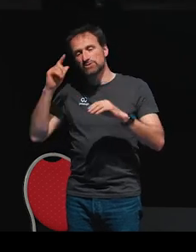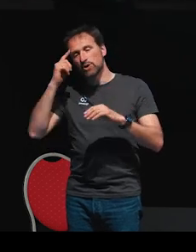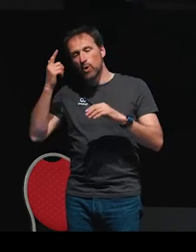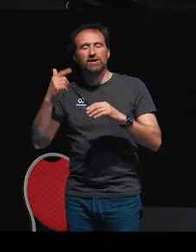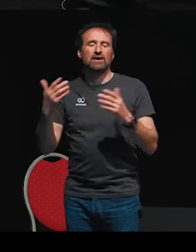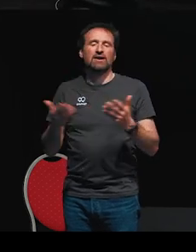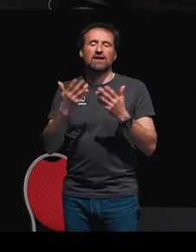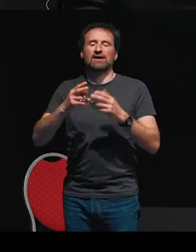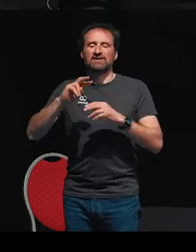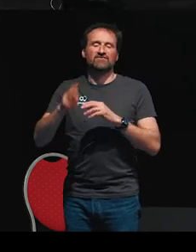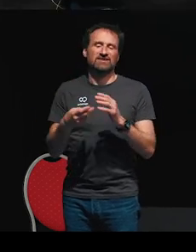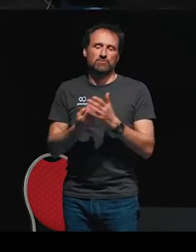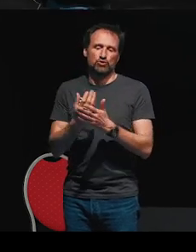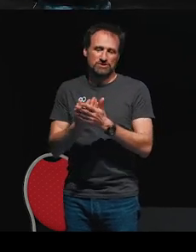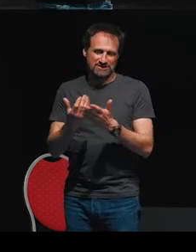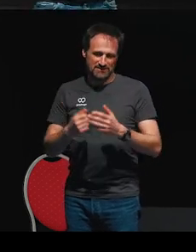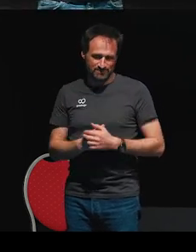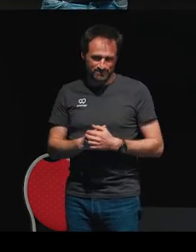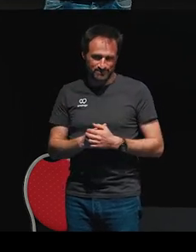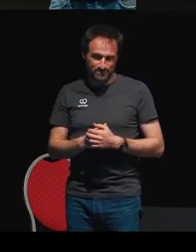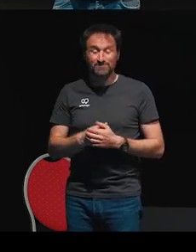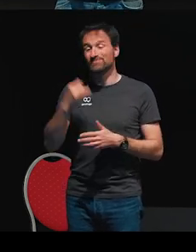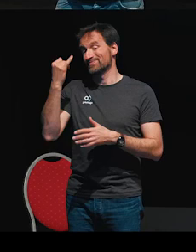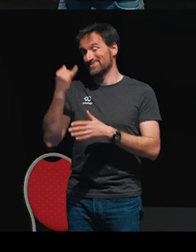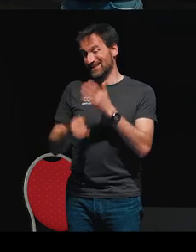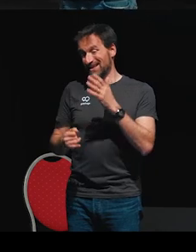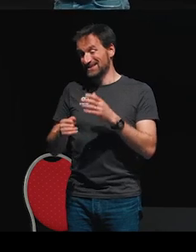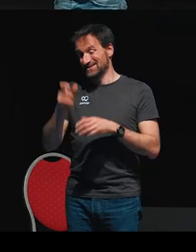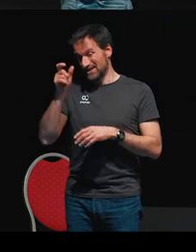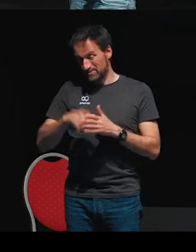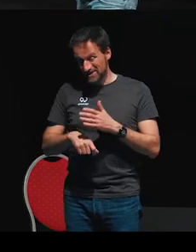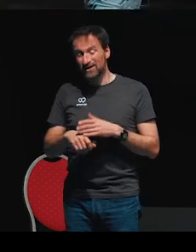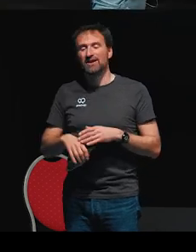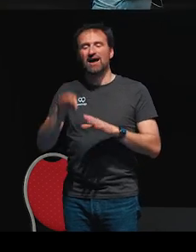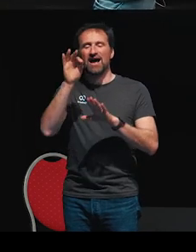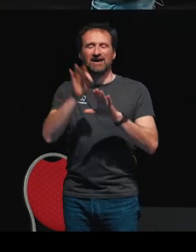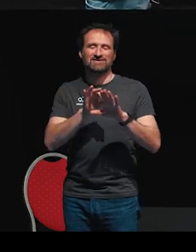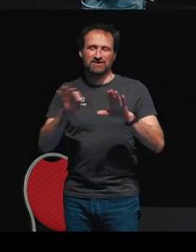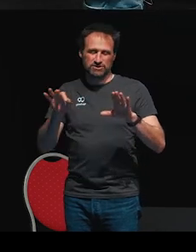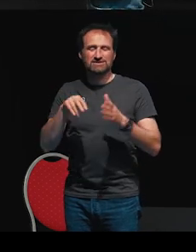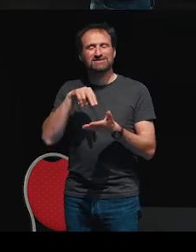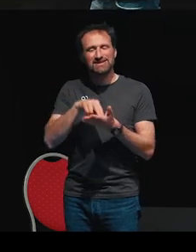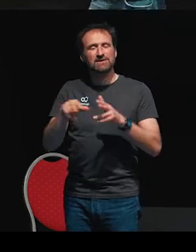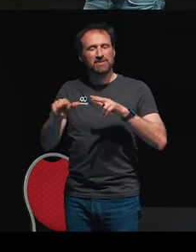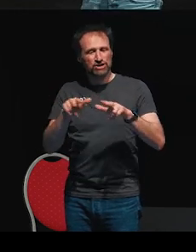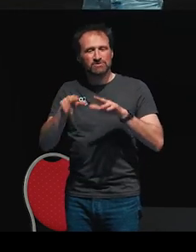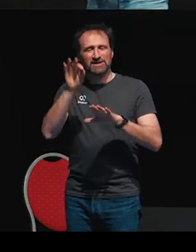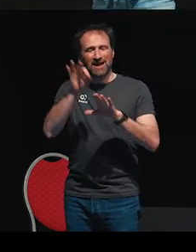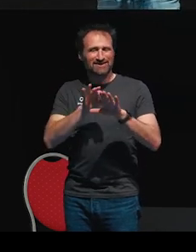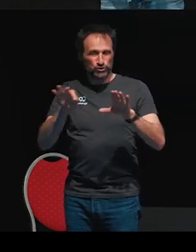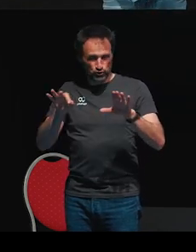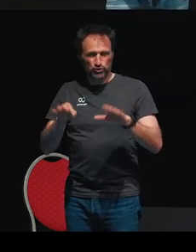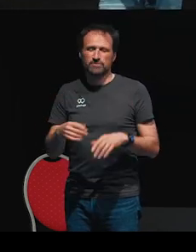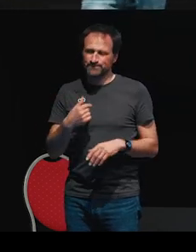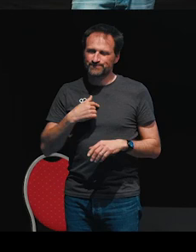The last chapter is architecture, state management architecture. And here I prepared another